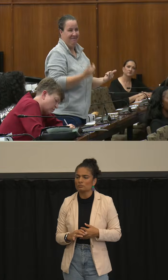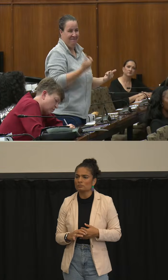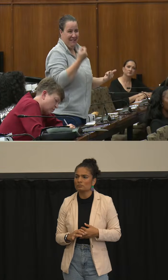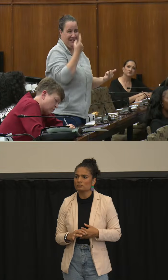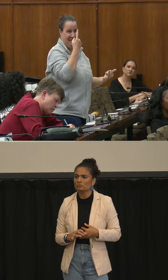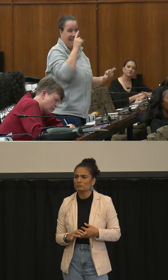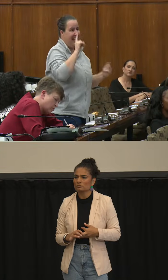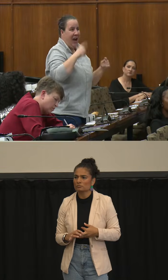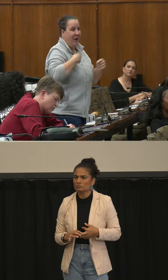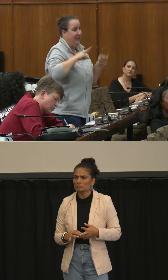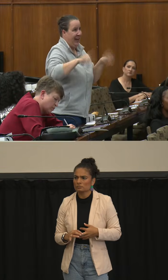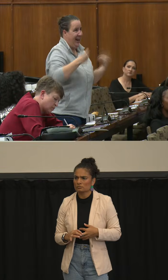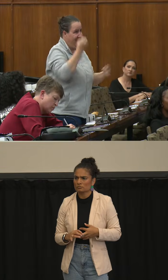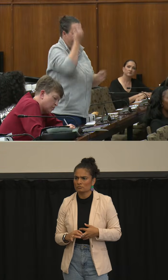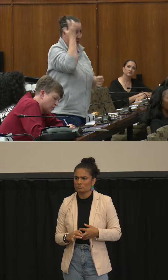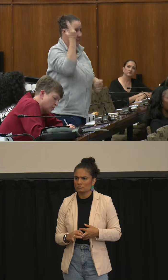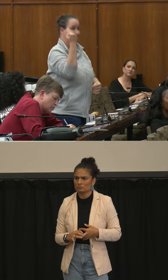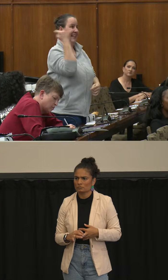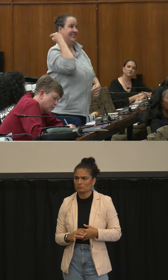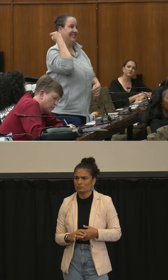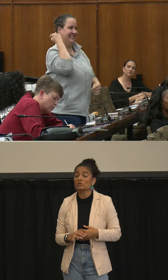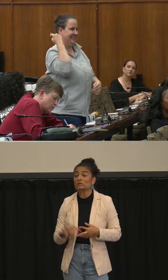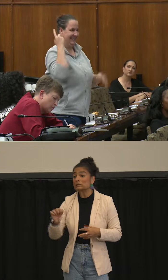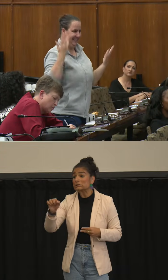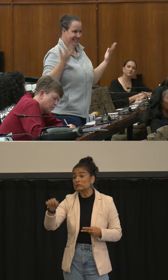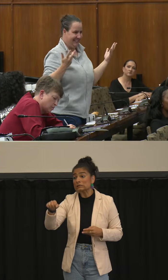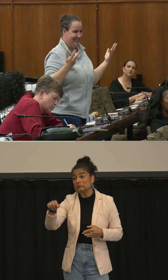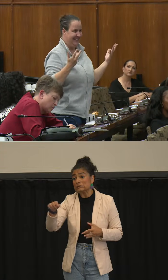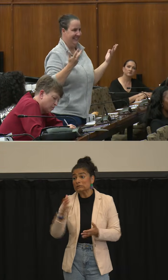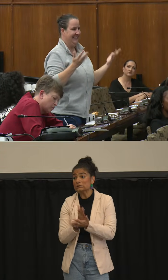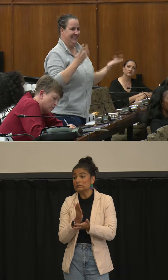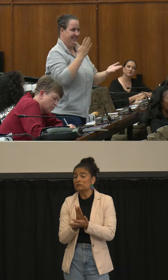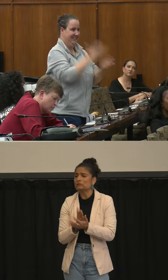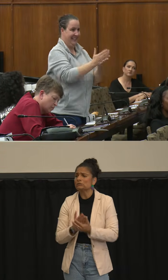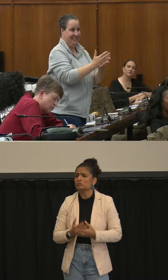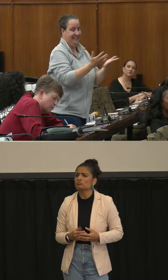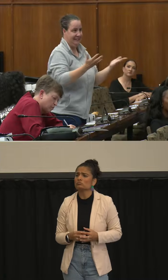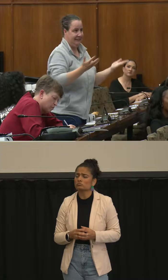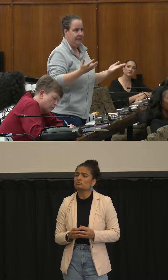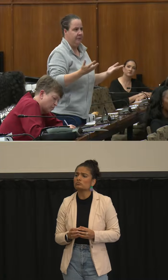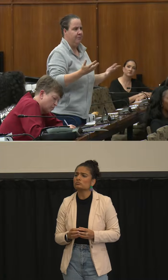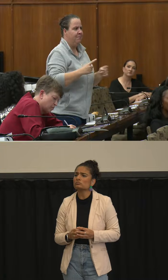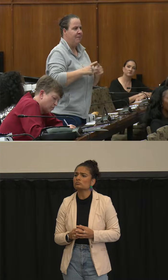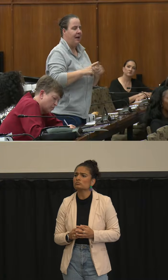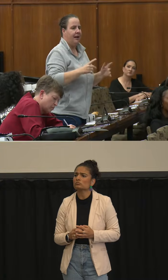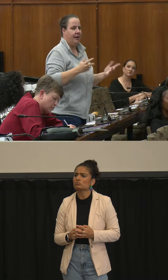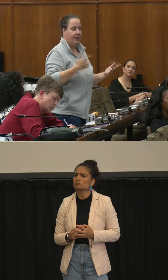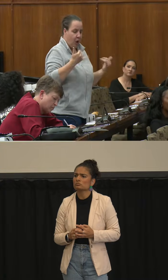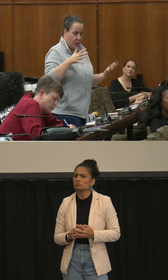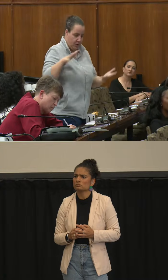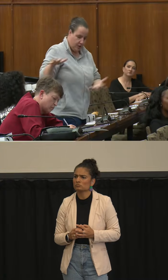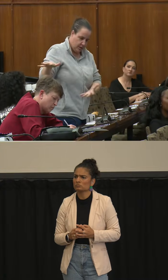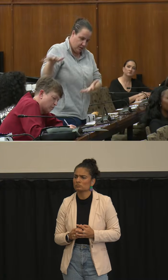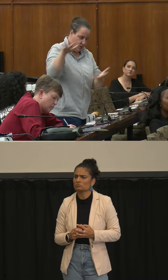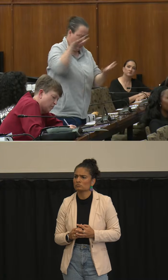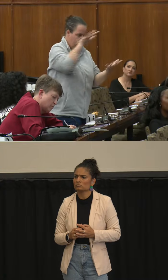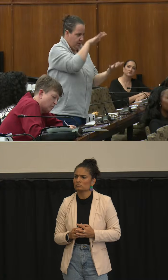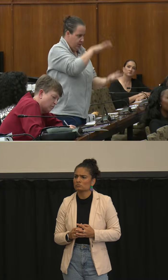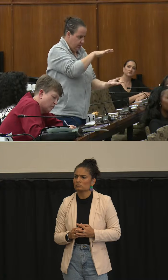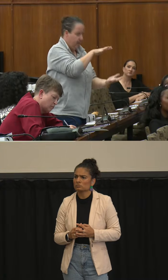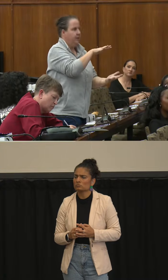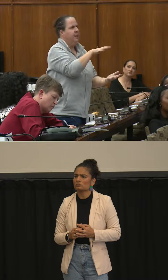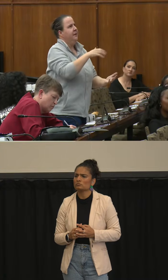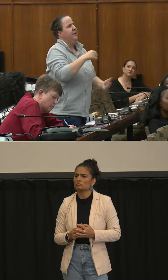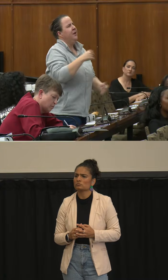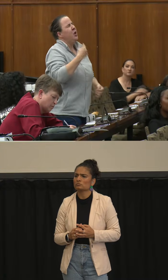those discussions are influencing what is happening today. So we can't forget the history of what has already occurred.